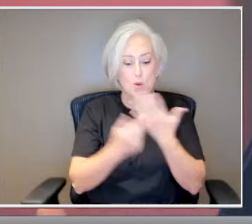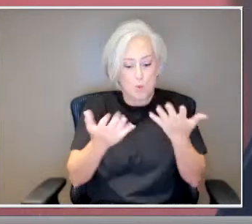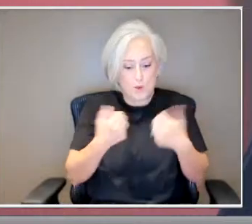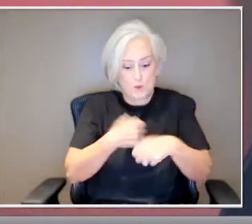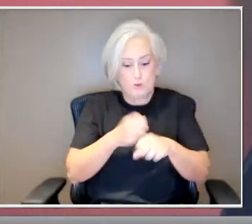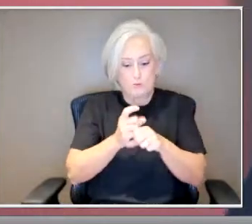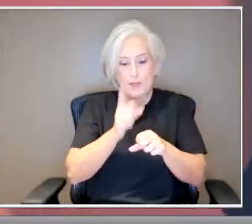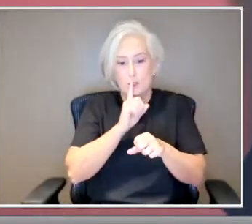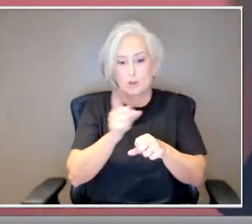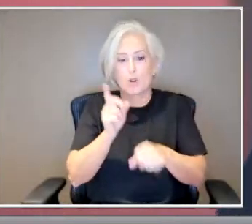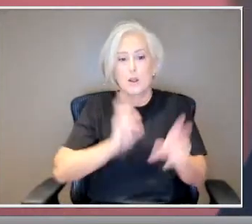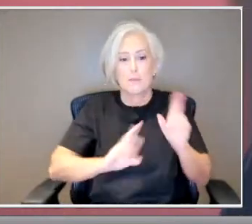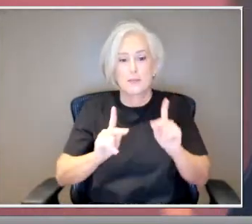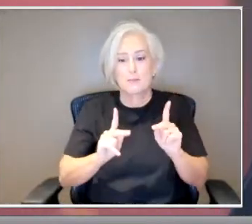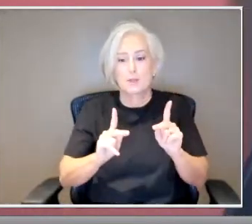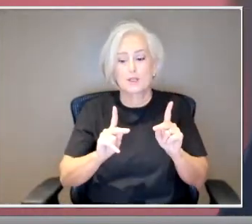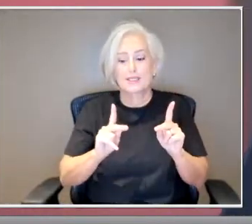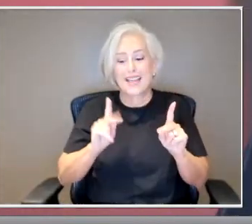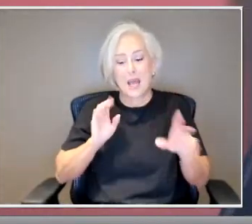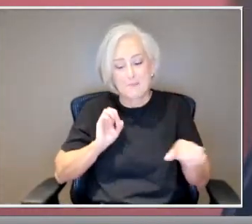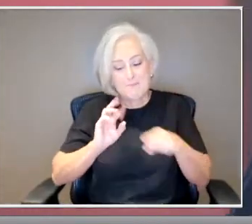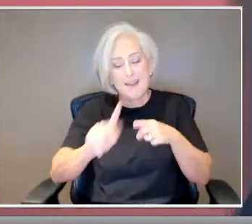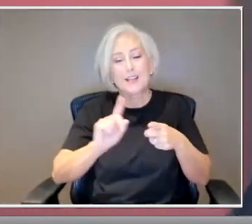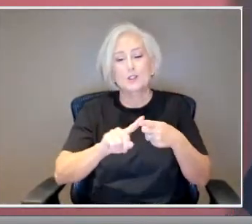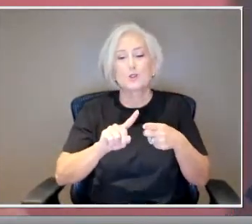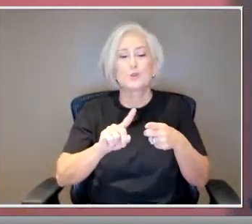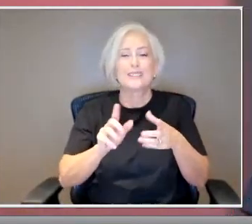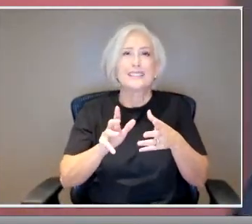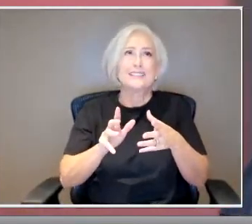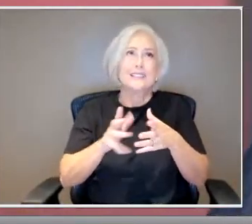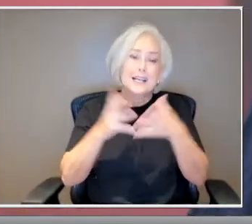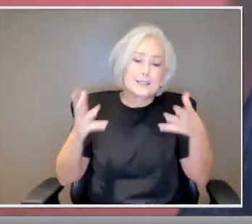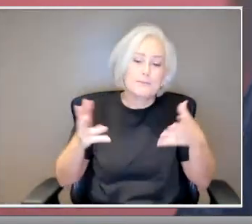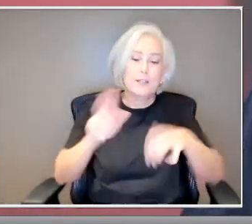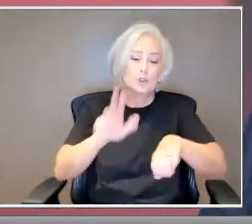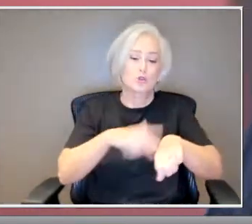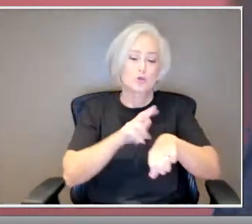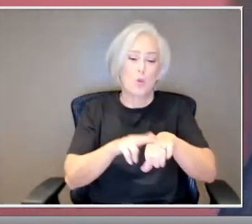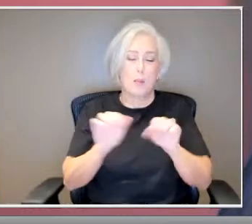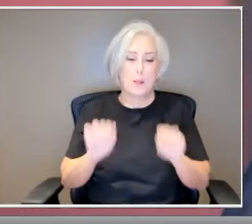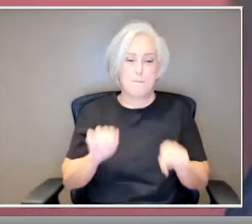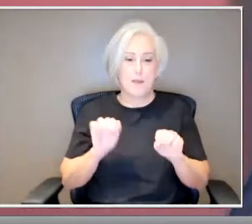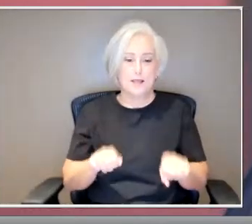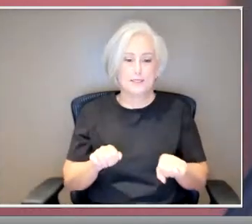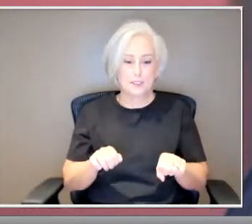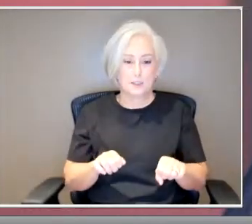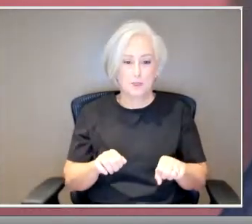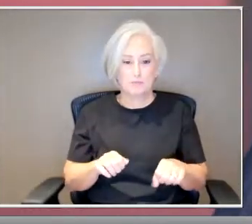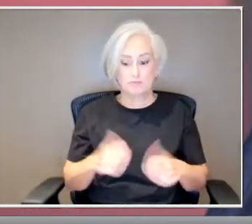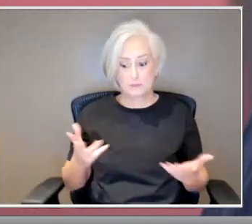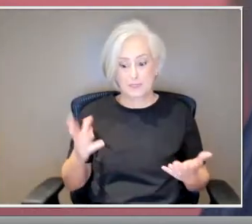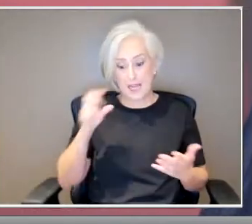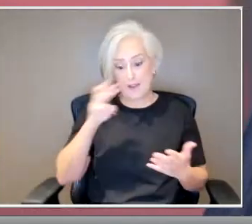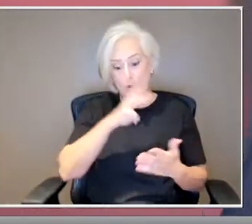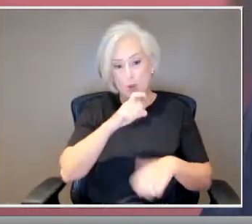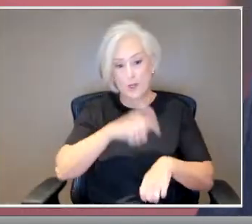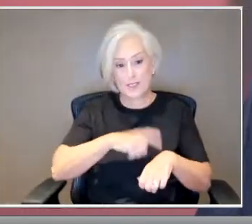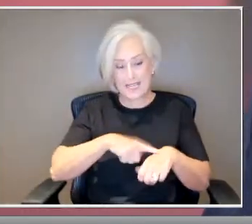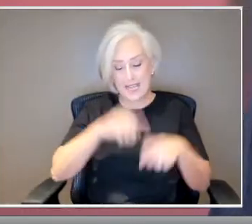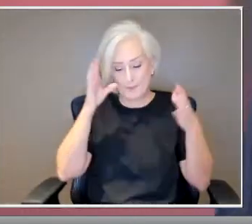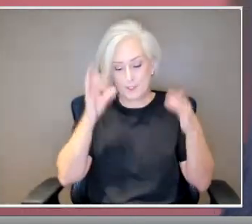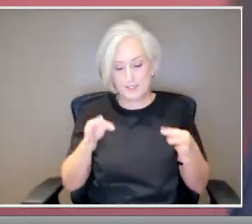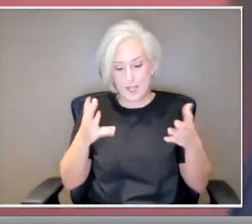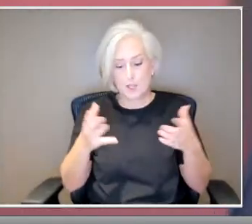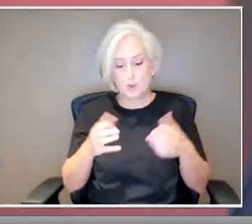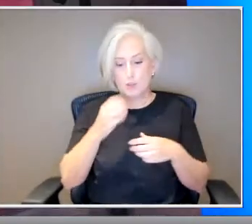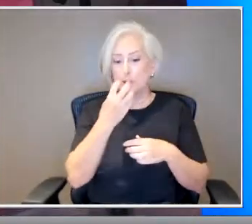as normal a life as they can be. It's not going to be. You're right. You can't. You know, it'd be a weird time to go scuba diving, right? Travel to the